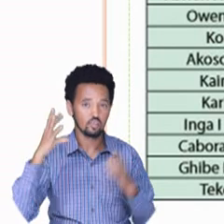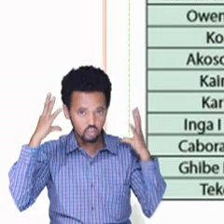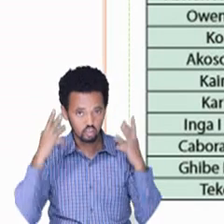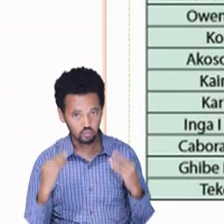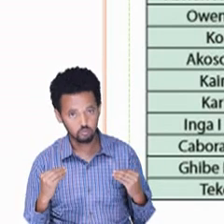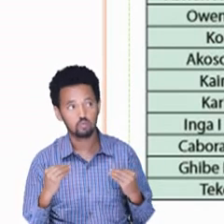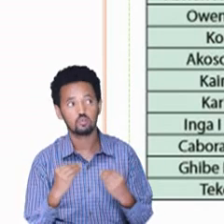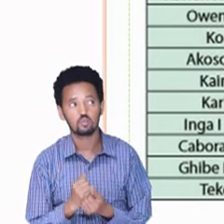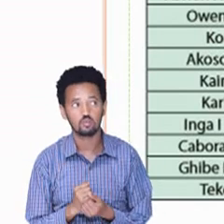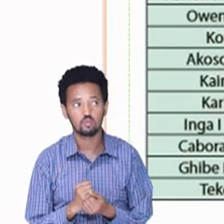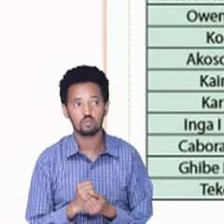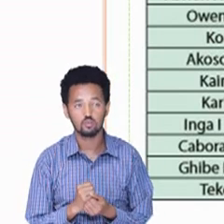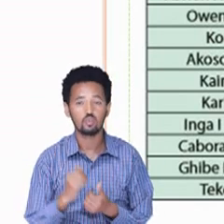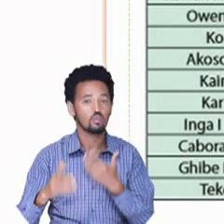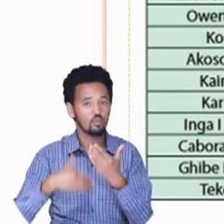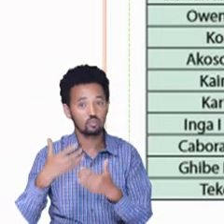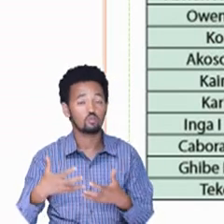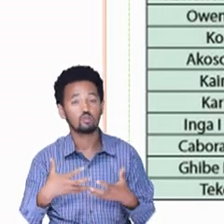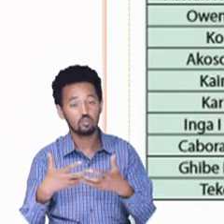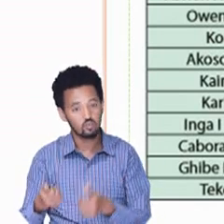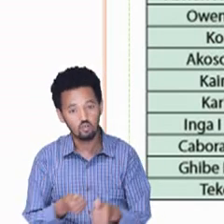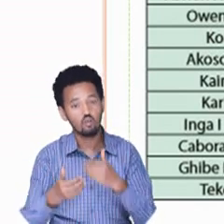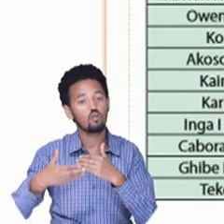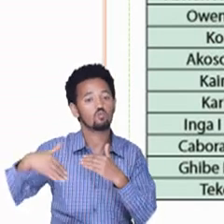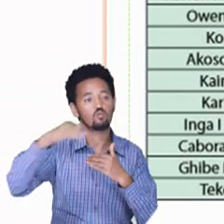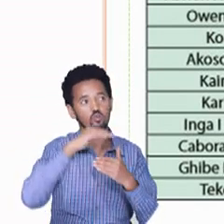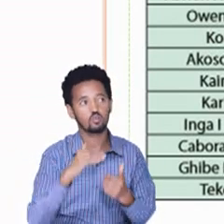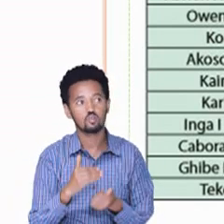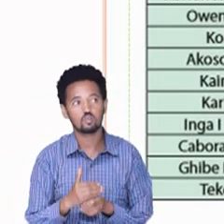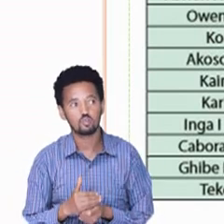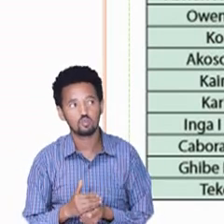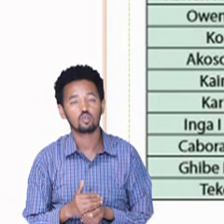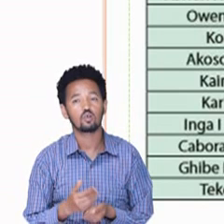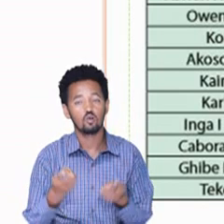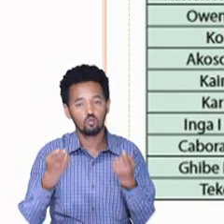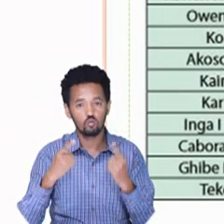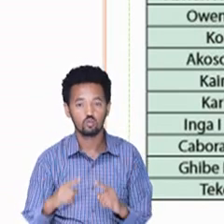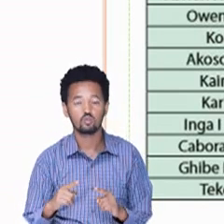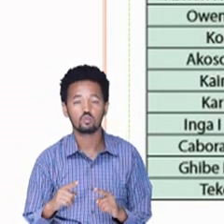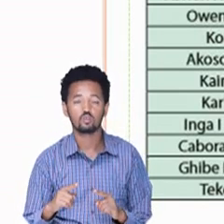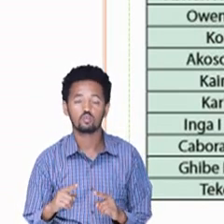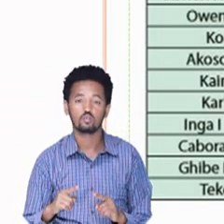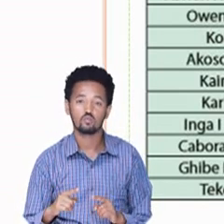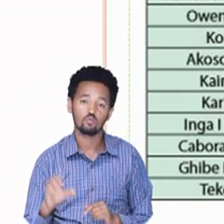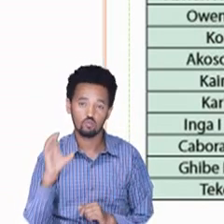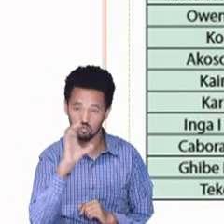On Fells, constructed over White Nile, which is found in Uganda.